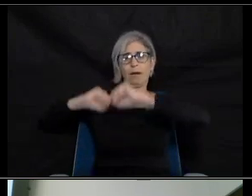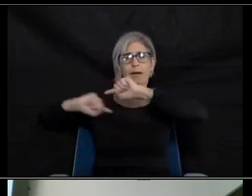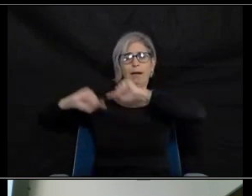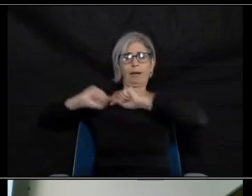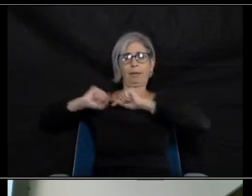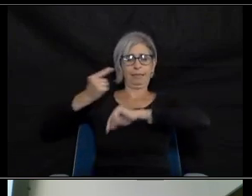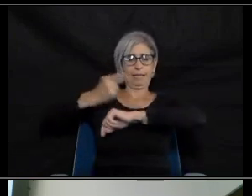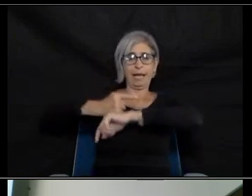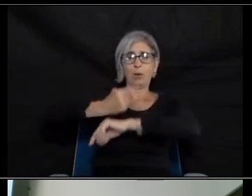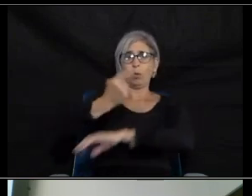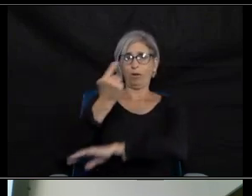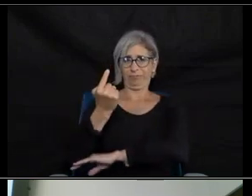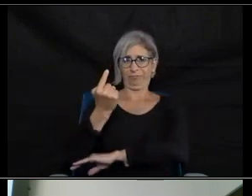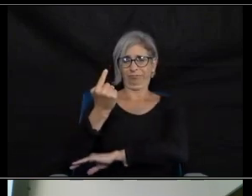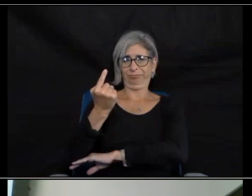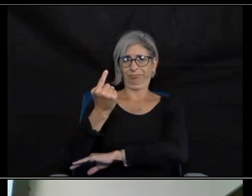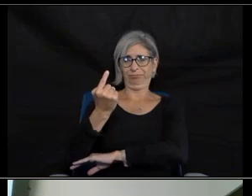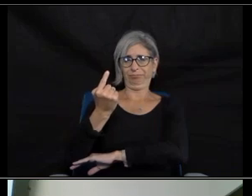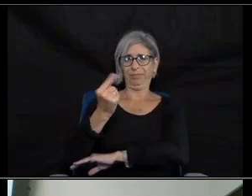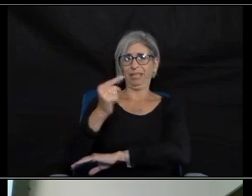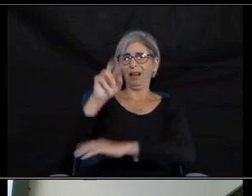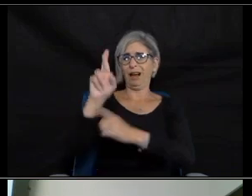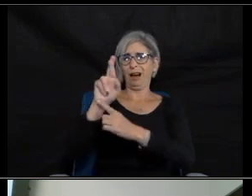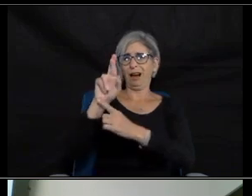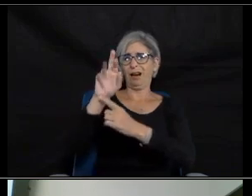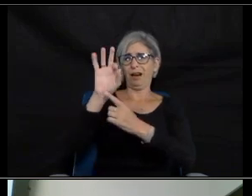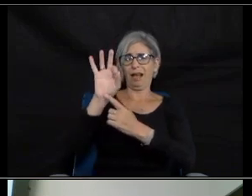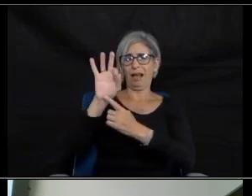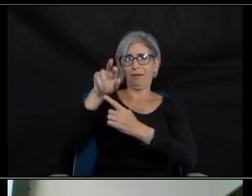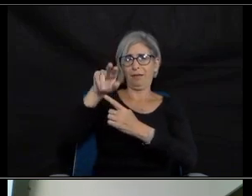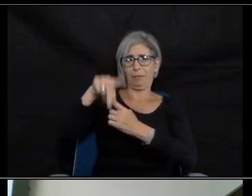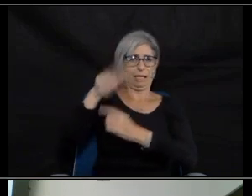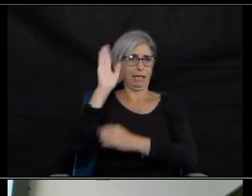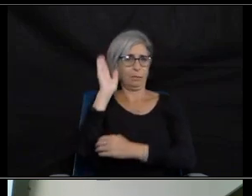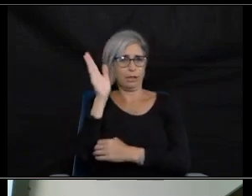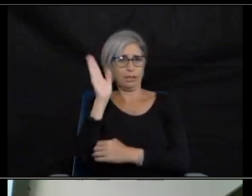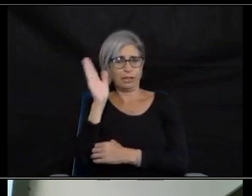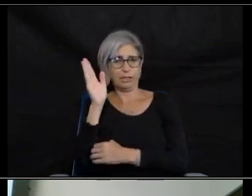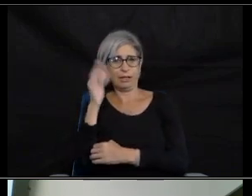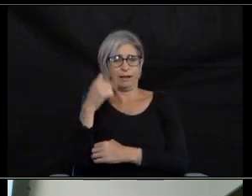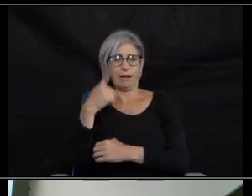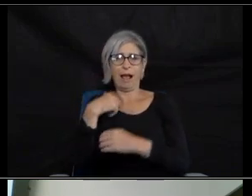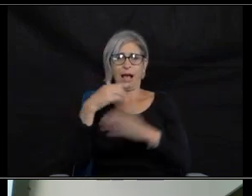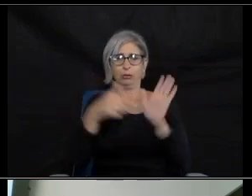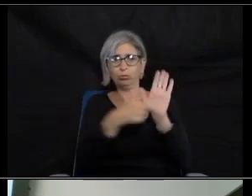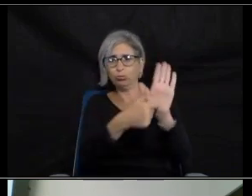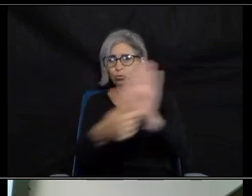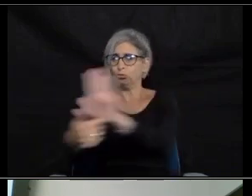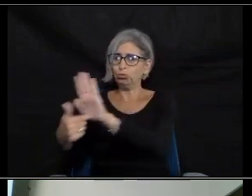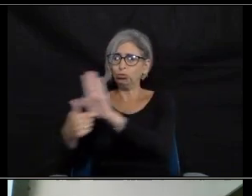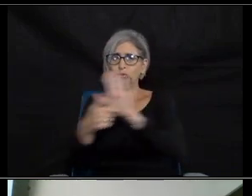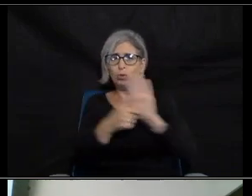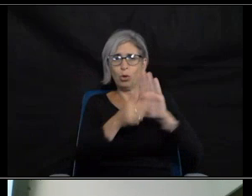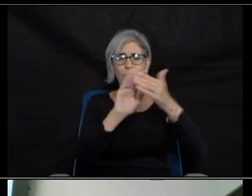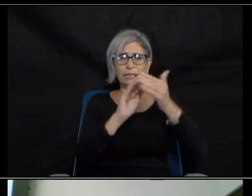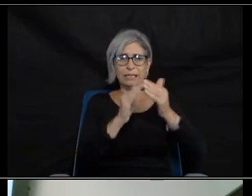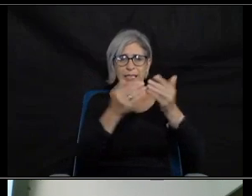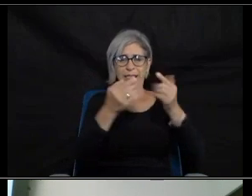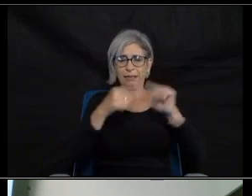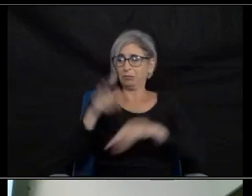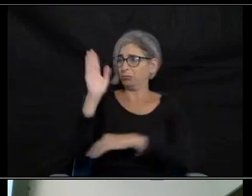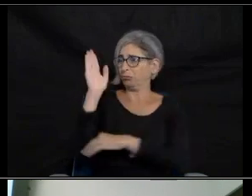one, which is our RFP presentation, where I laid out for the city in that